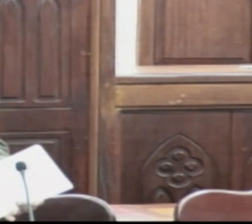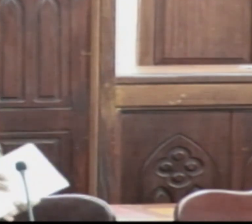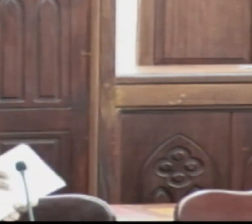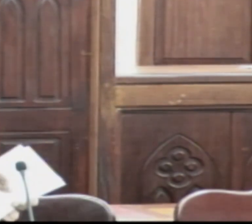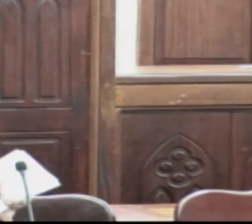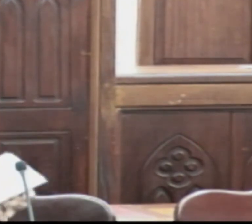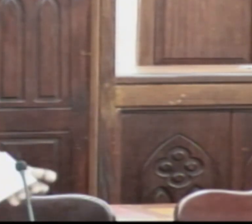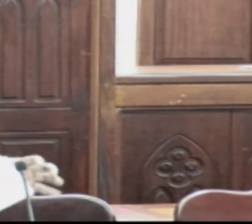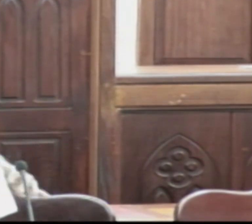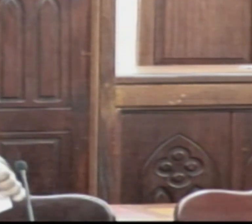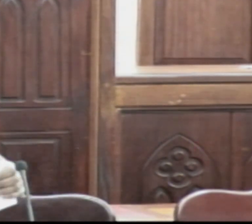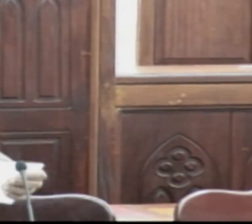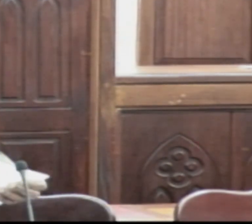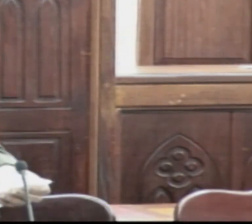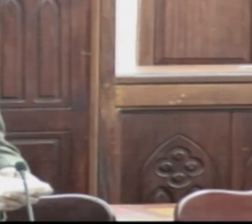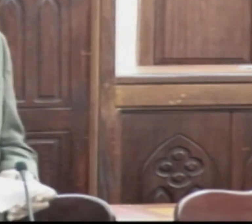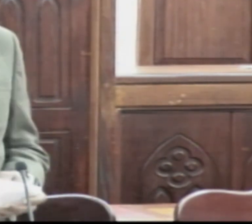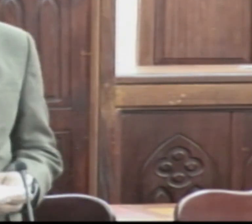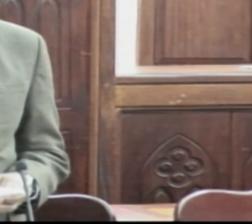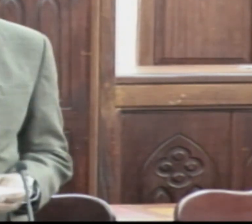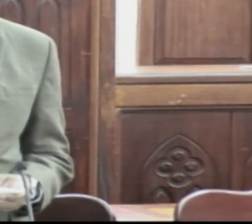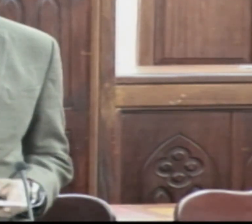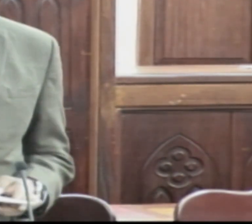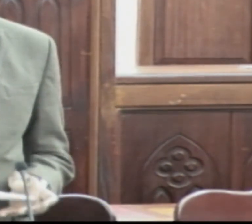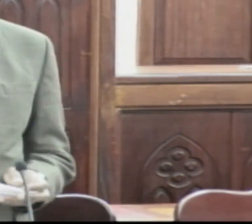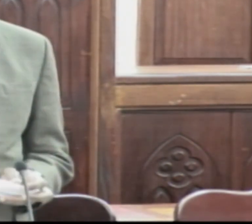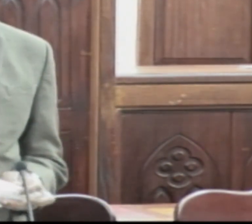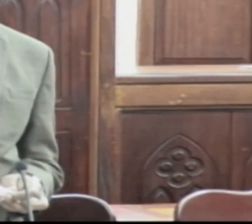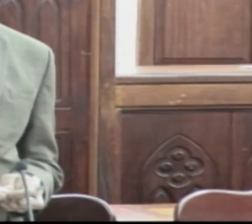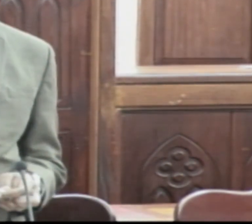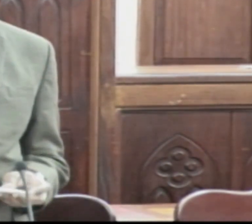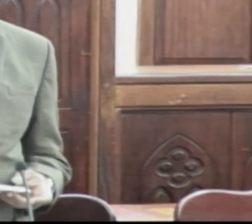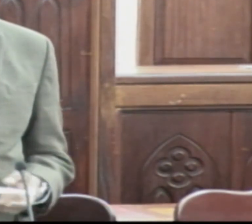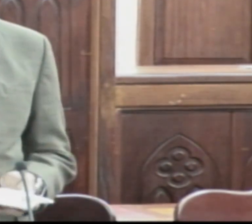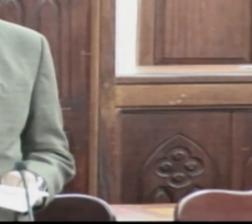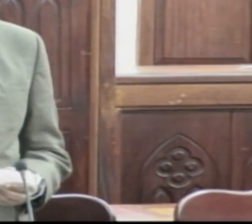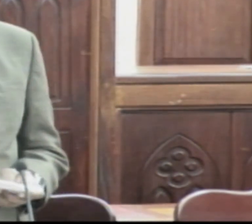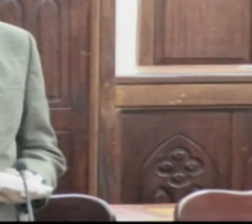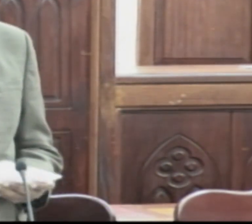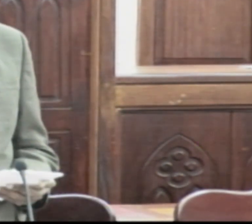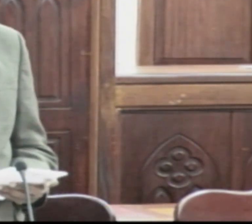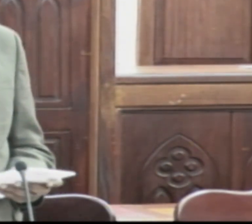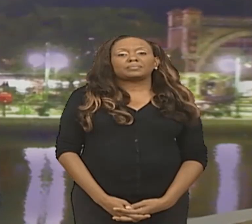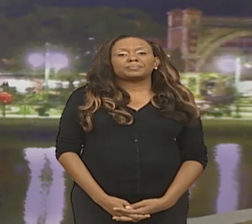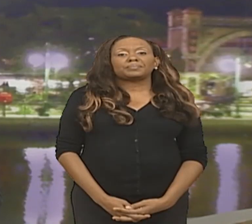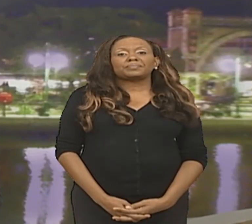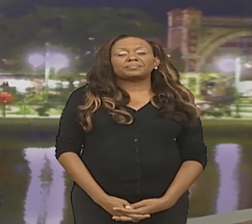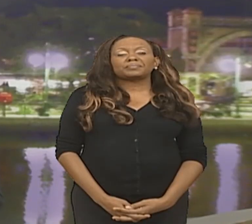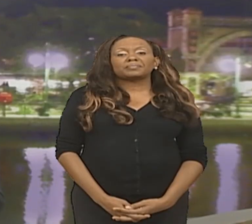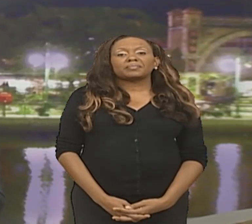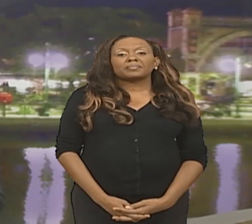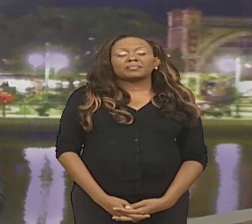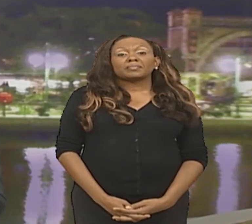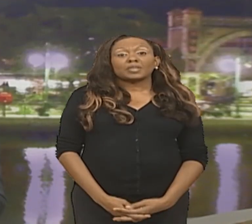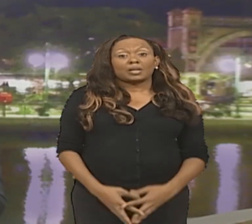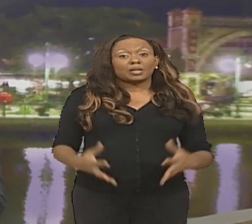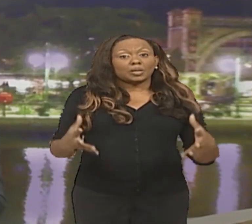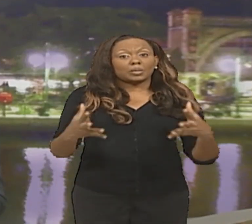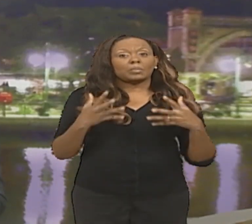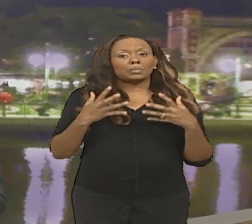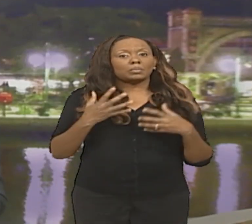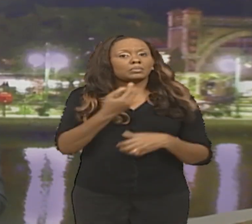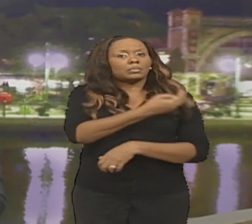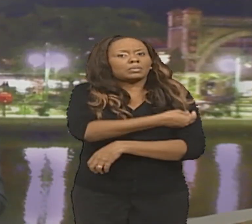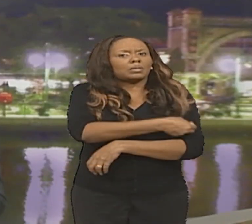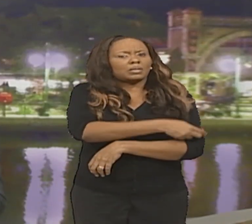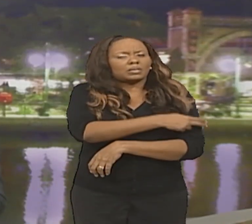accident and emergency department. And that will be implemented shortly. Mr. Bostic wants to